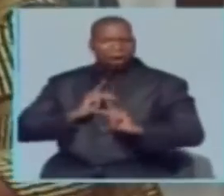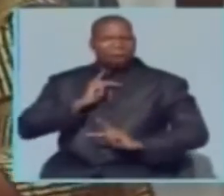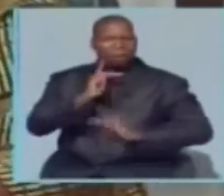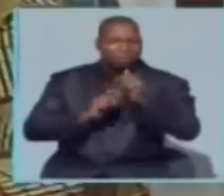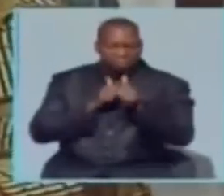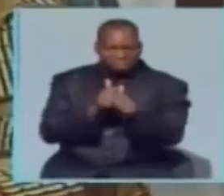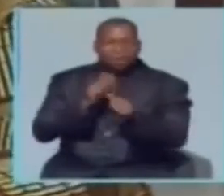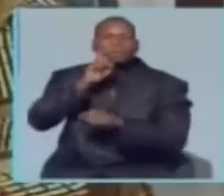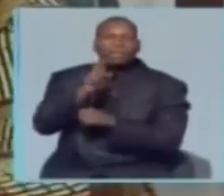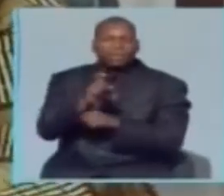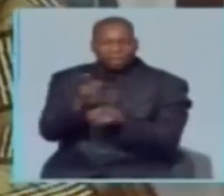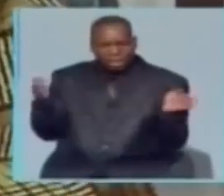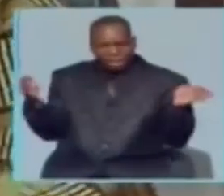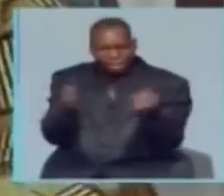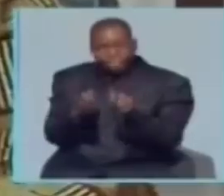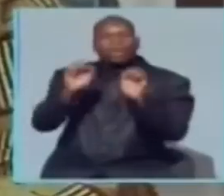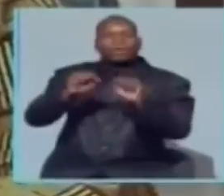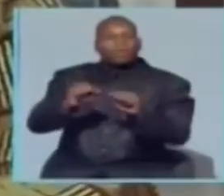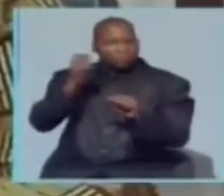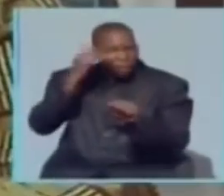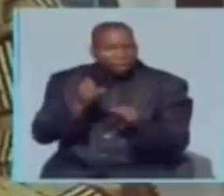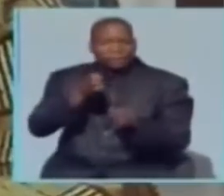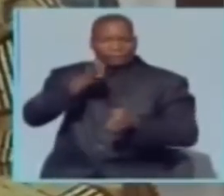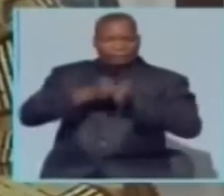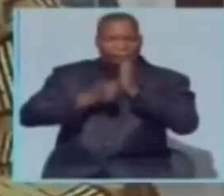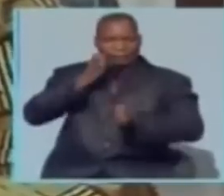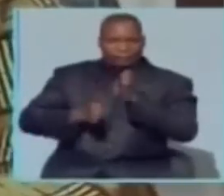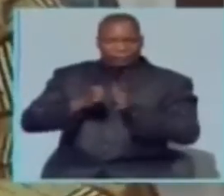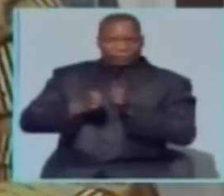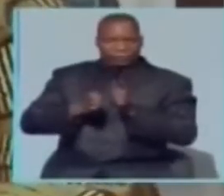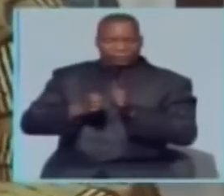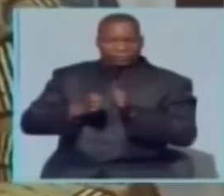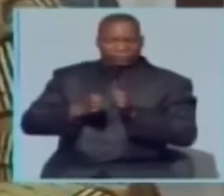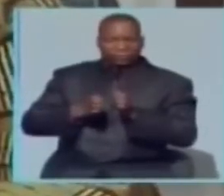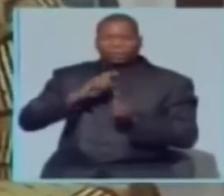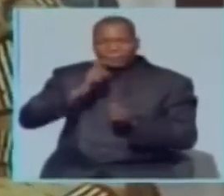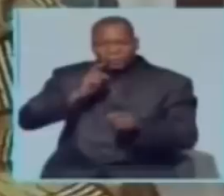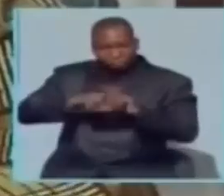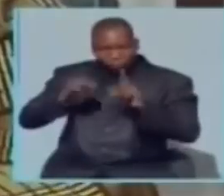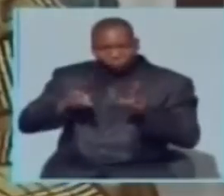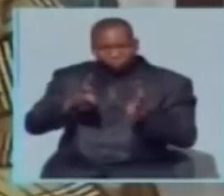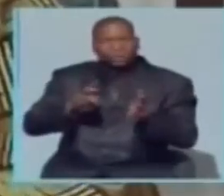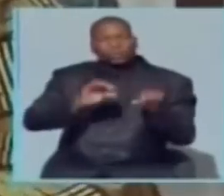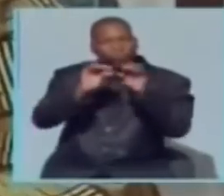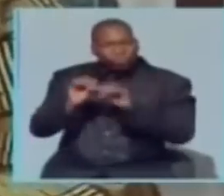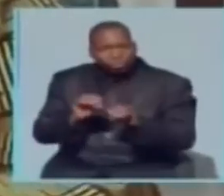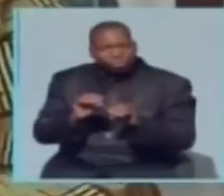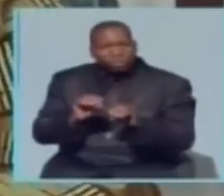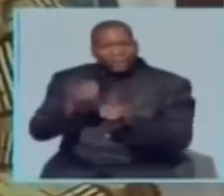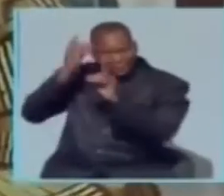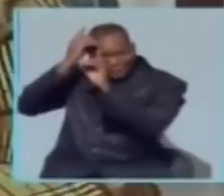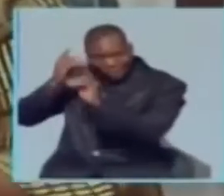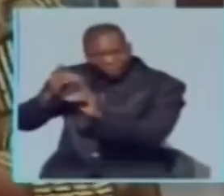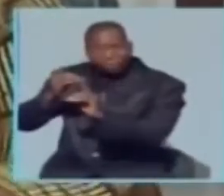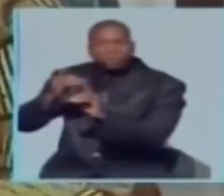that they can be shortened. Because in an emergency, I keep saying, you have to do things differently. You have to make decisions